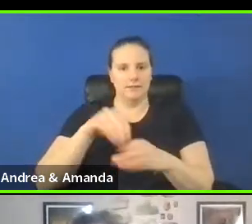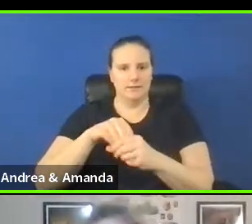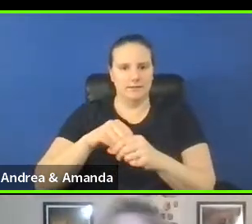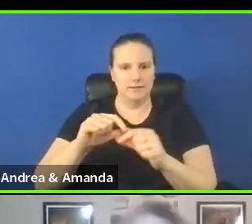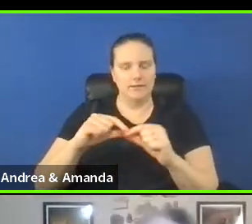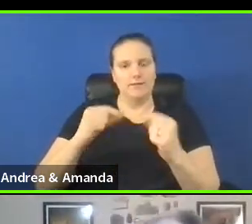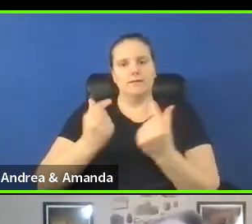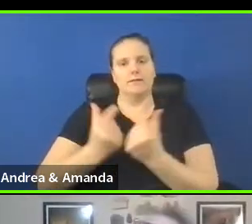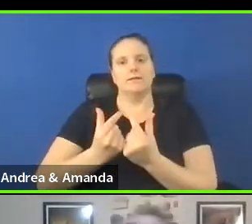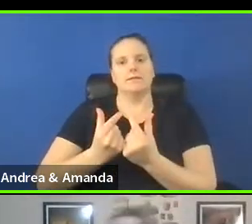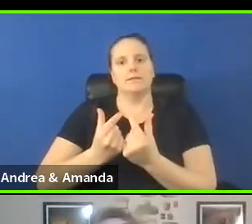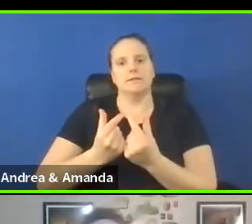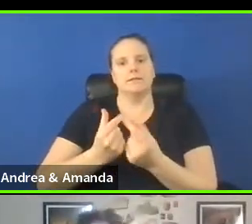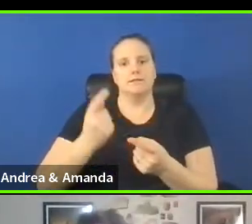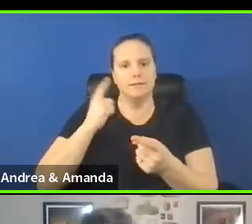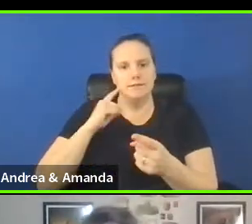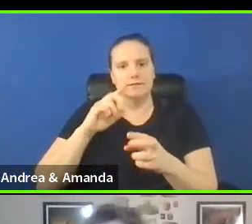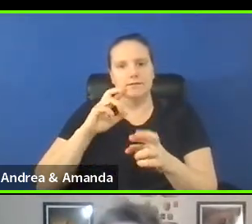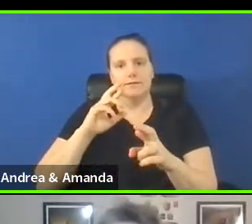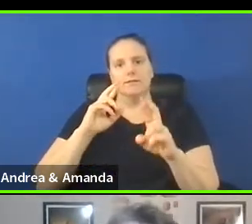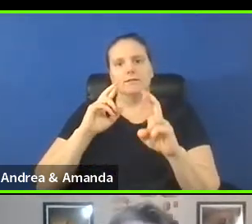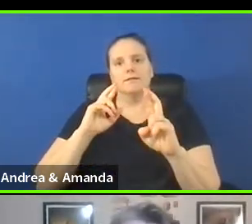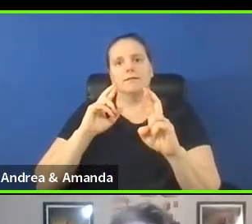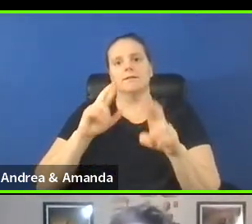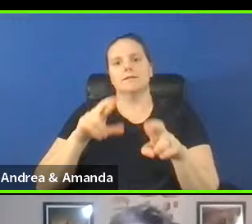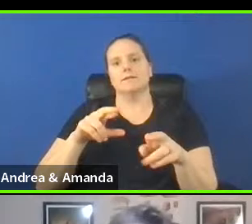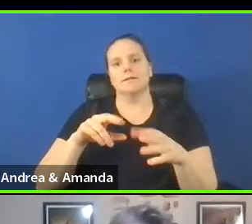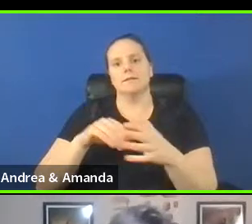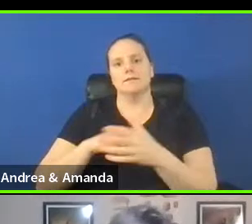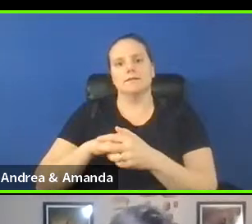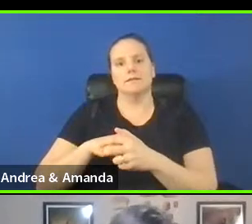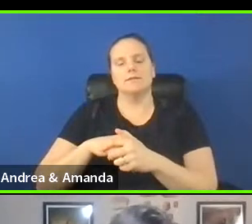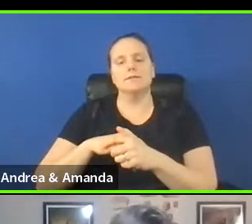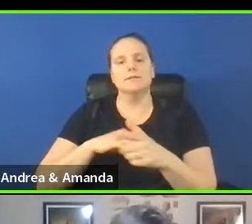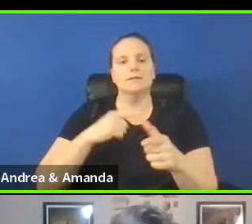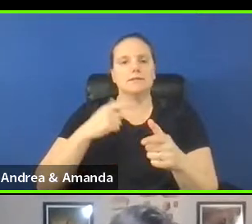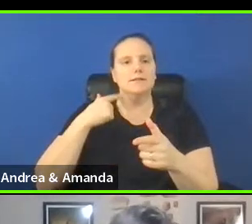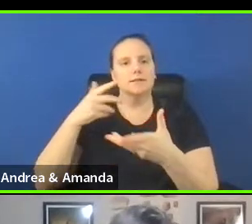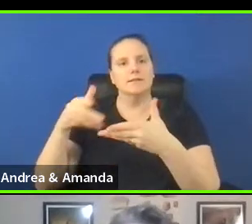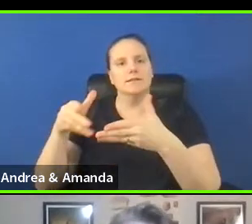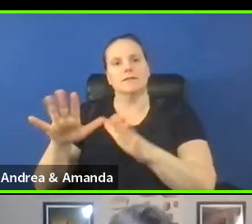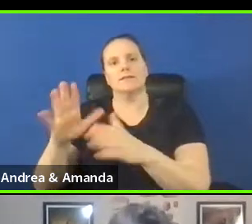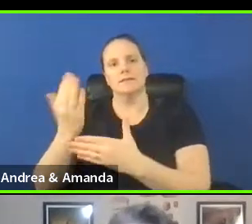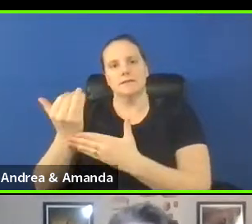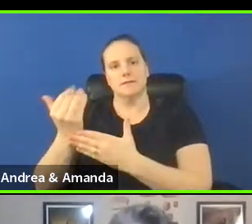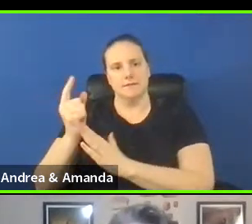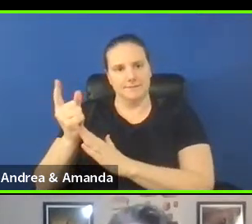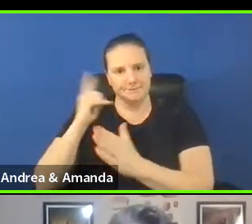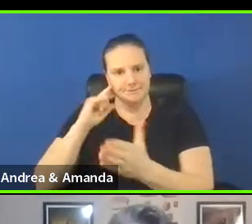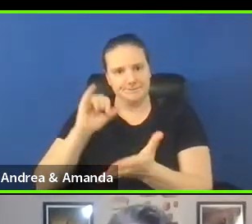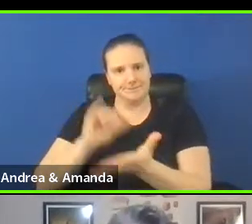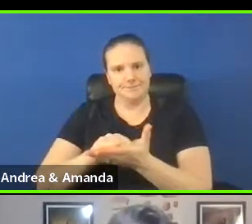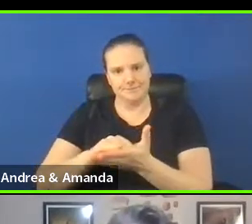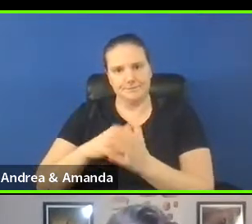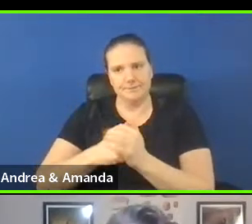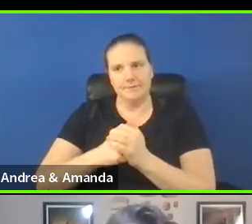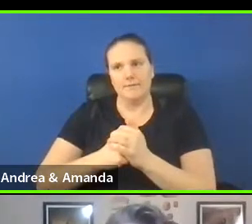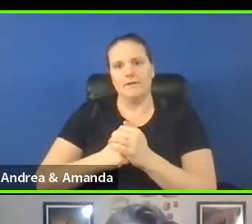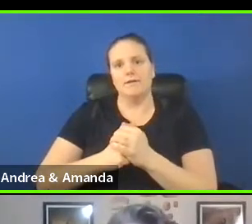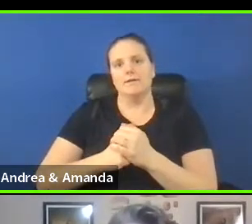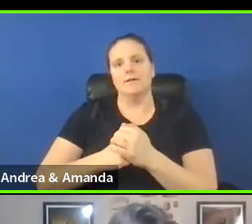that's reporting. That's about, we've allotted about 15 minutes for that. So for